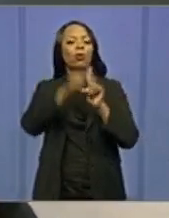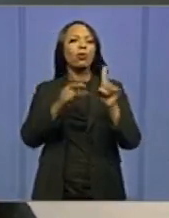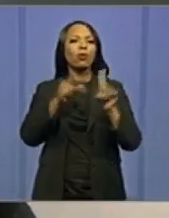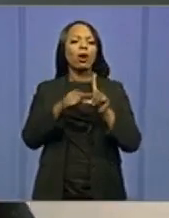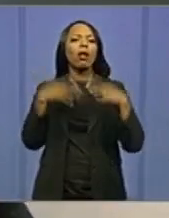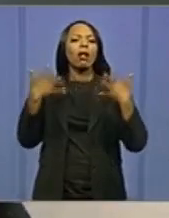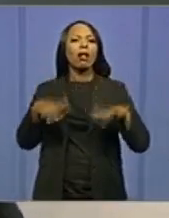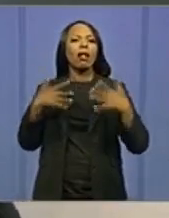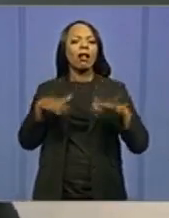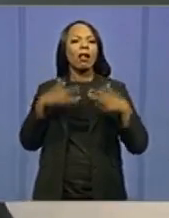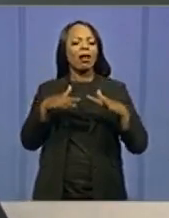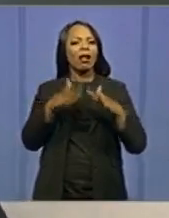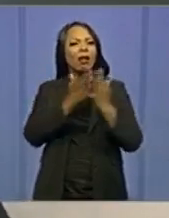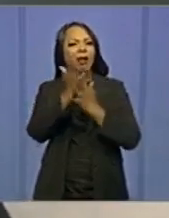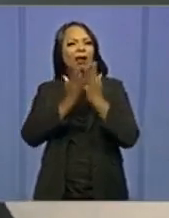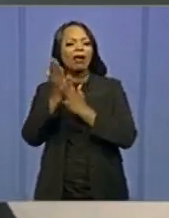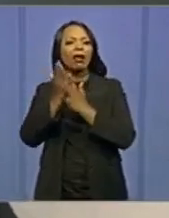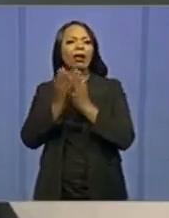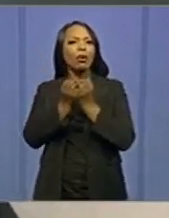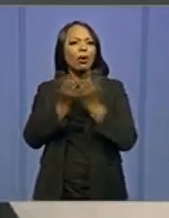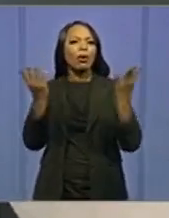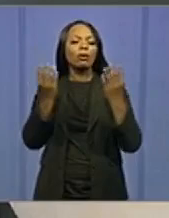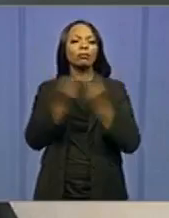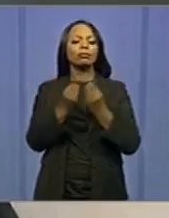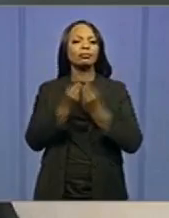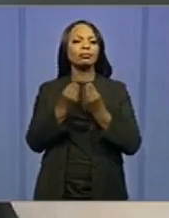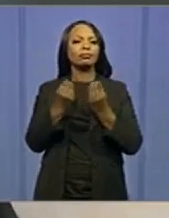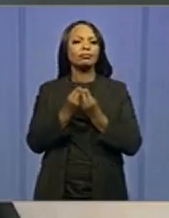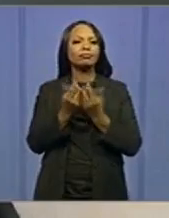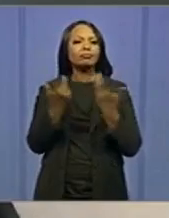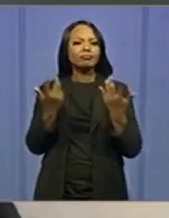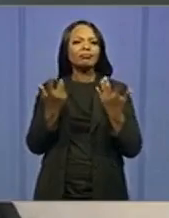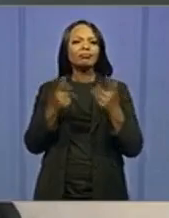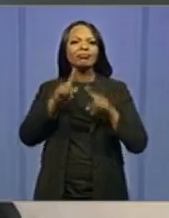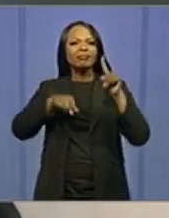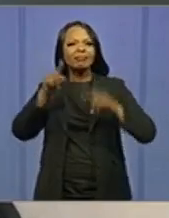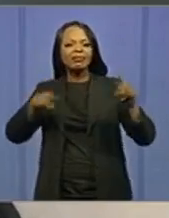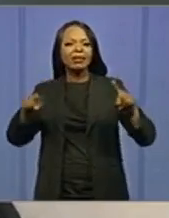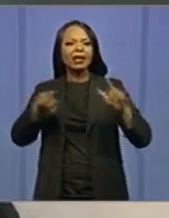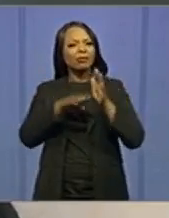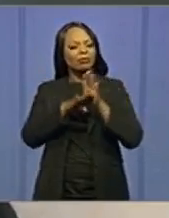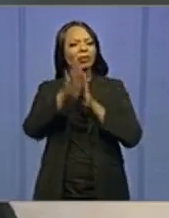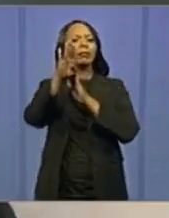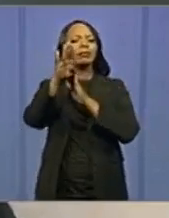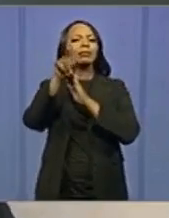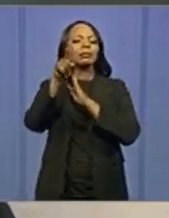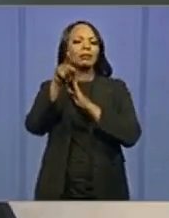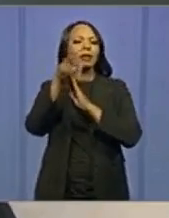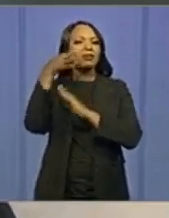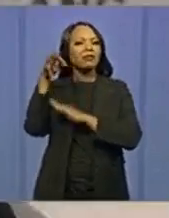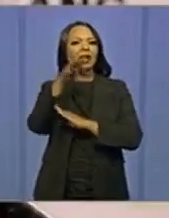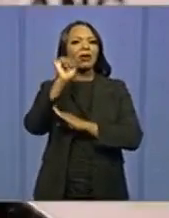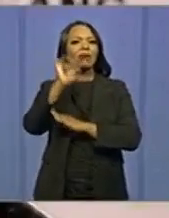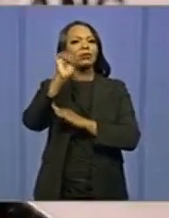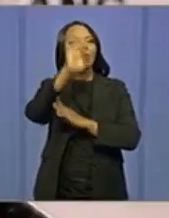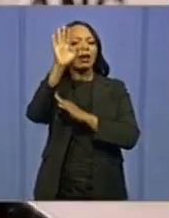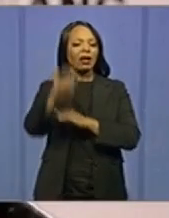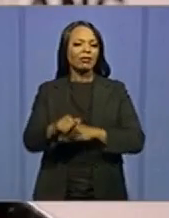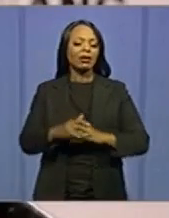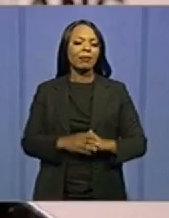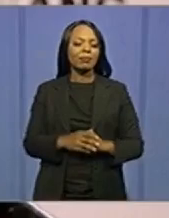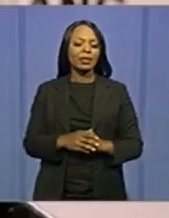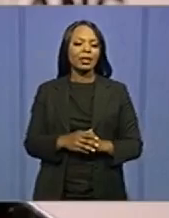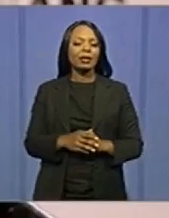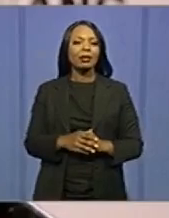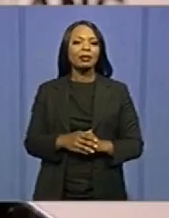extremely patriotic. He literally flew the flag of South Africa very high. We are